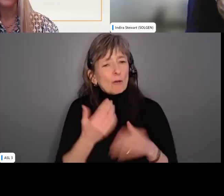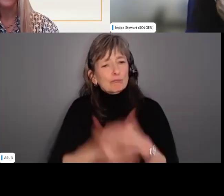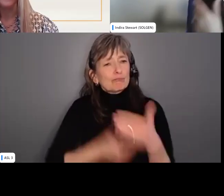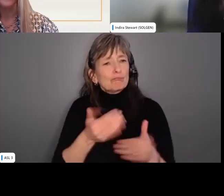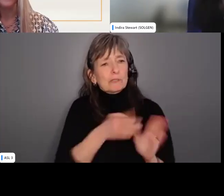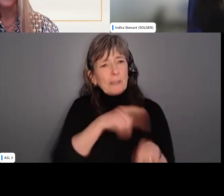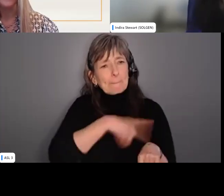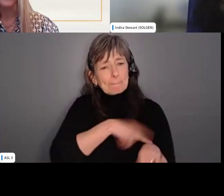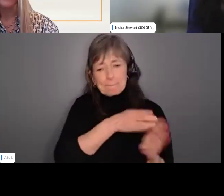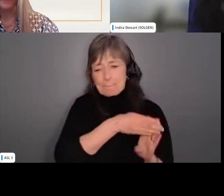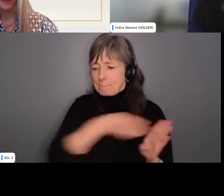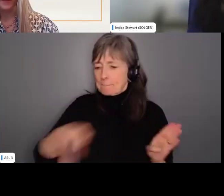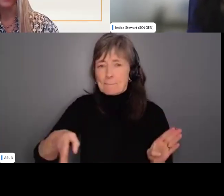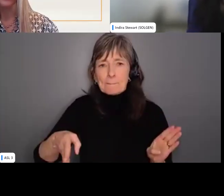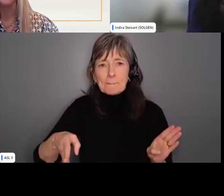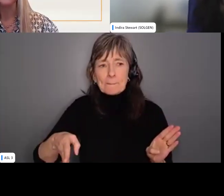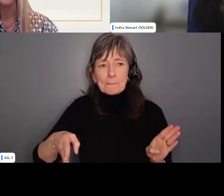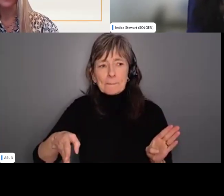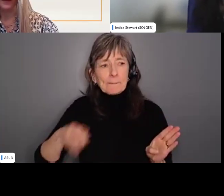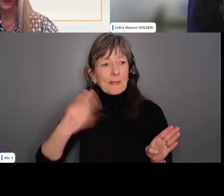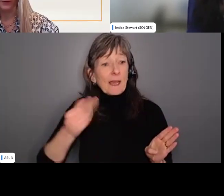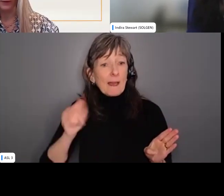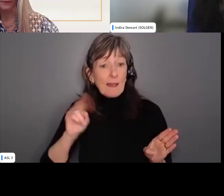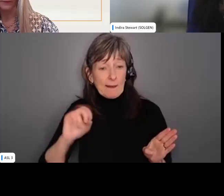frame? I can speak to that, Fran.